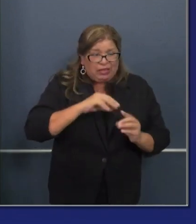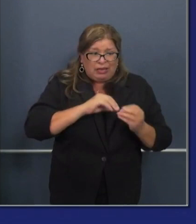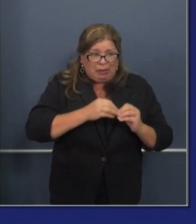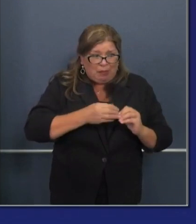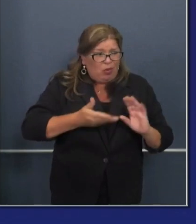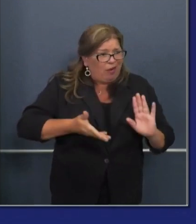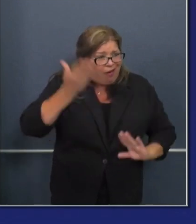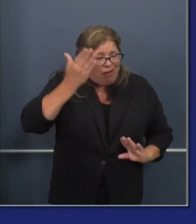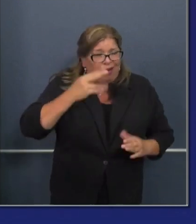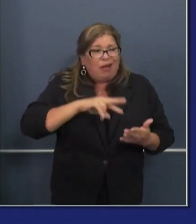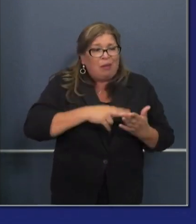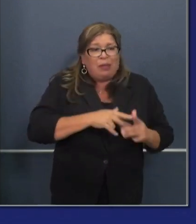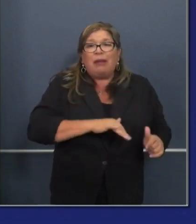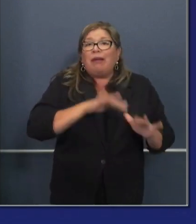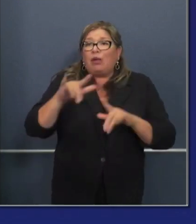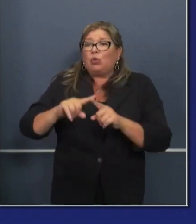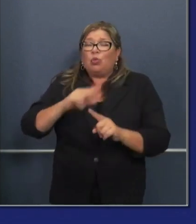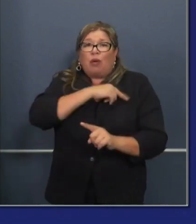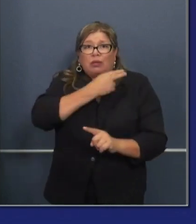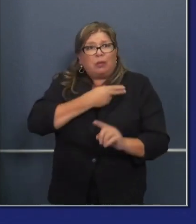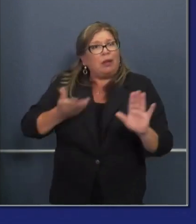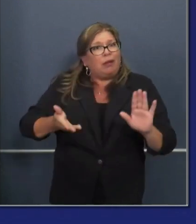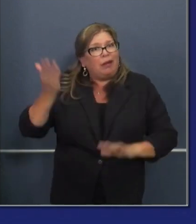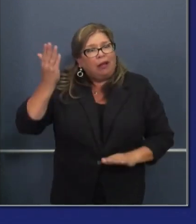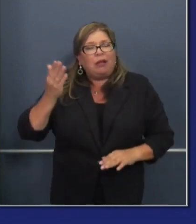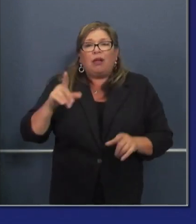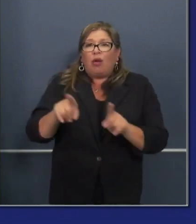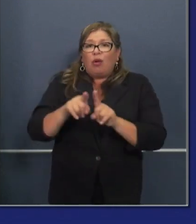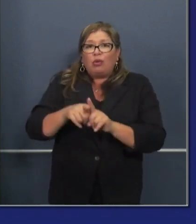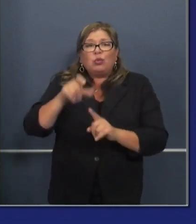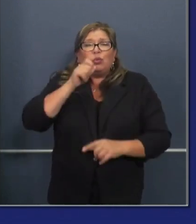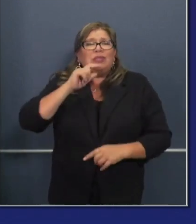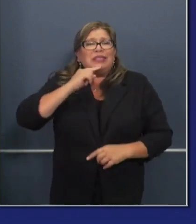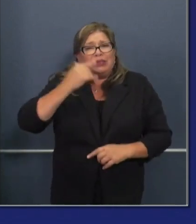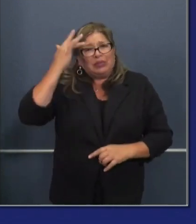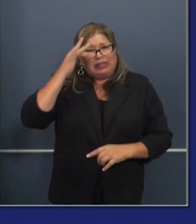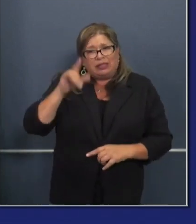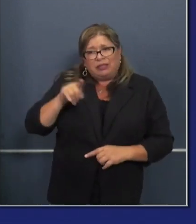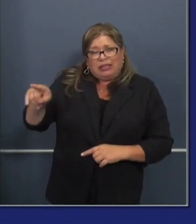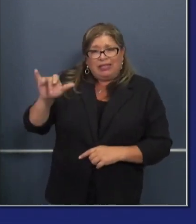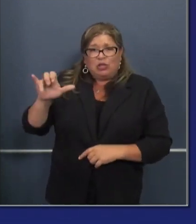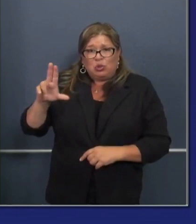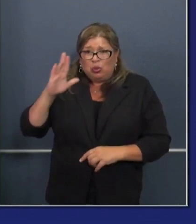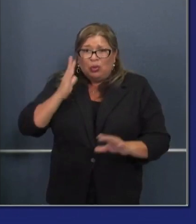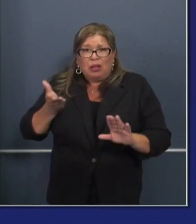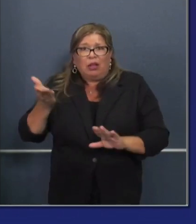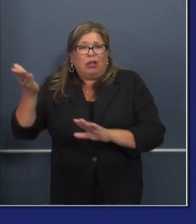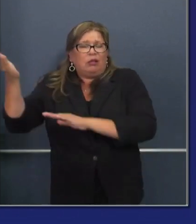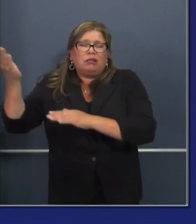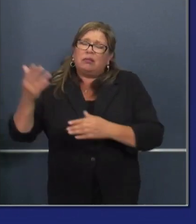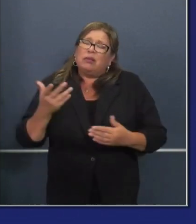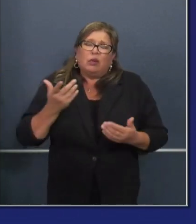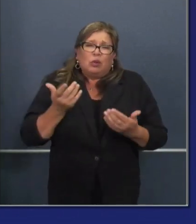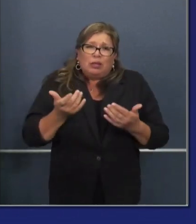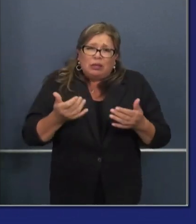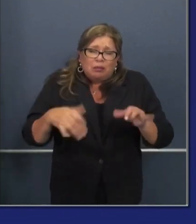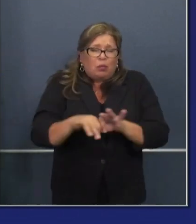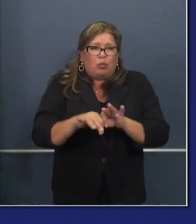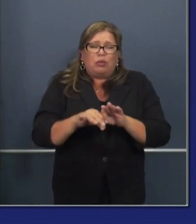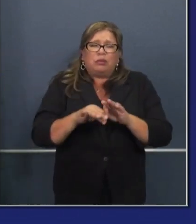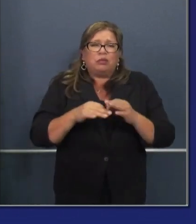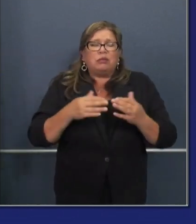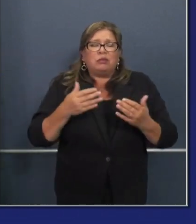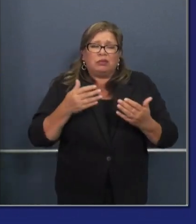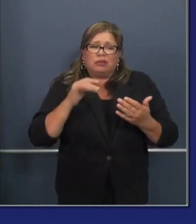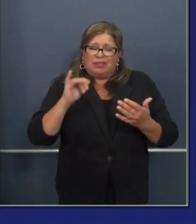hospitalizations potentially, as well as ICU stays. You can see with just a 50% reduction in exposure.